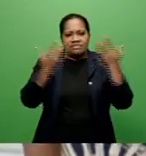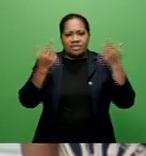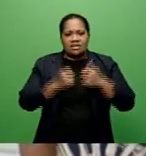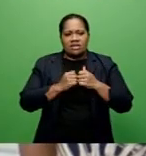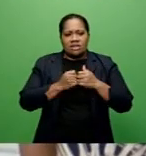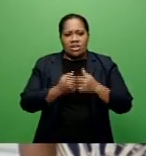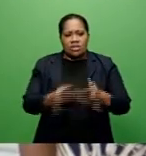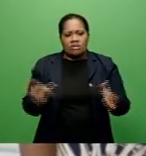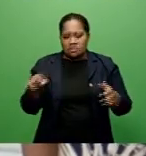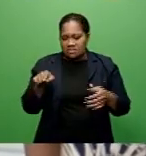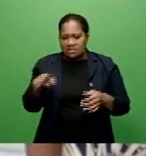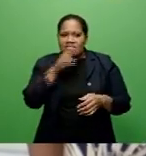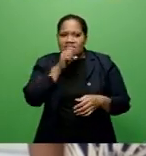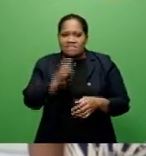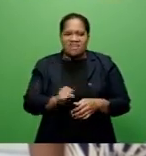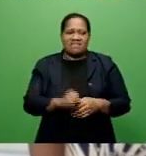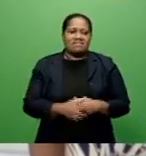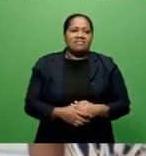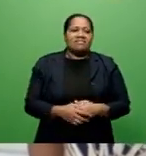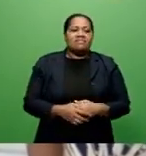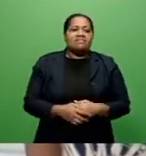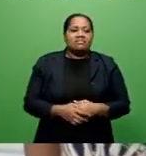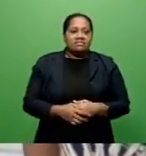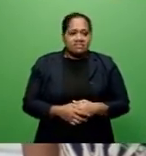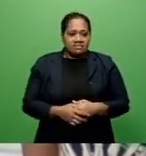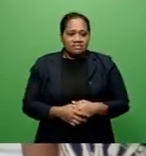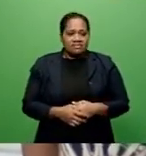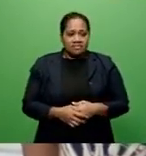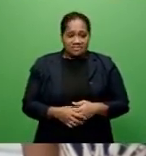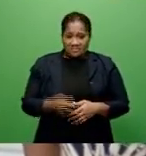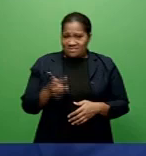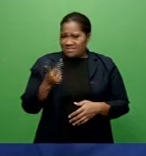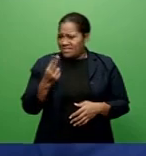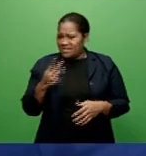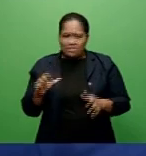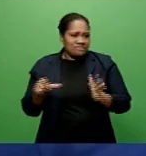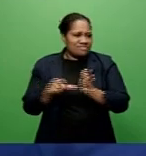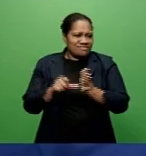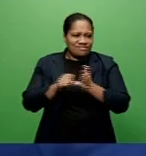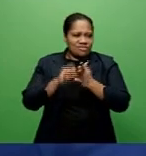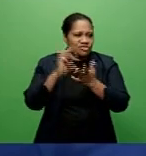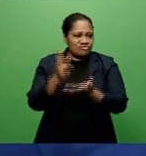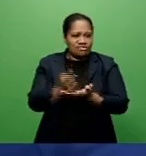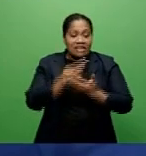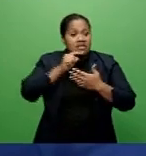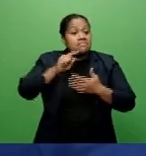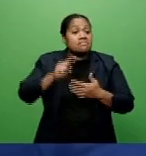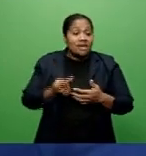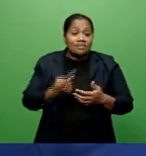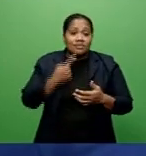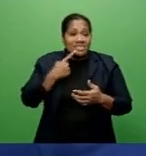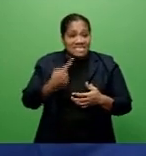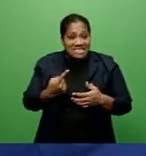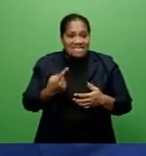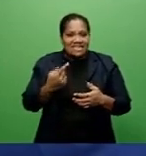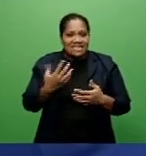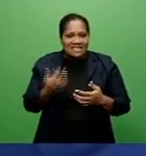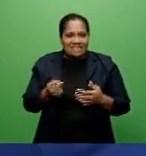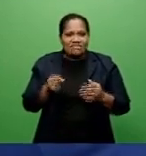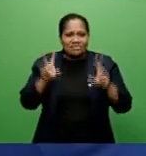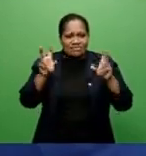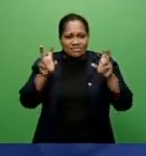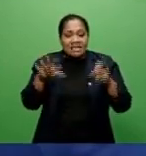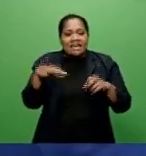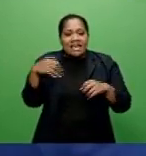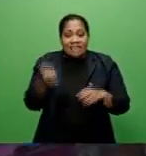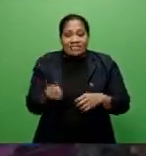man. It seemed impossible for the couple to recover. However, as the saying goes, there's light at the end of